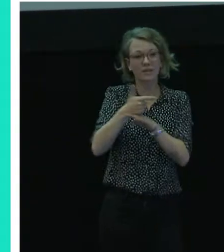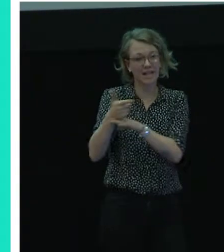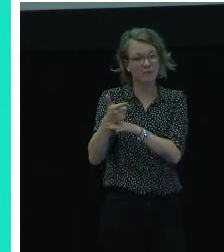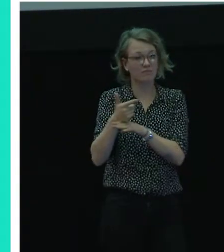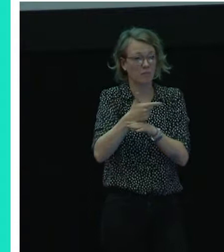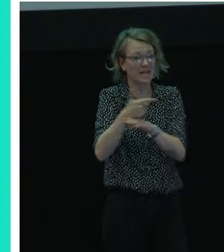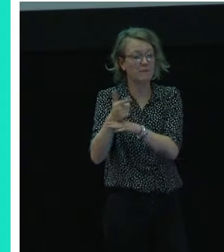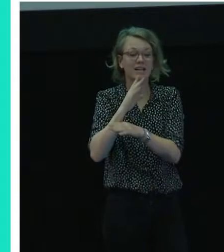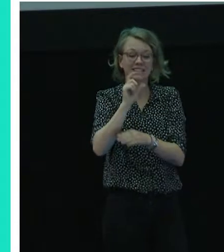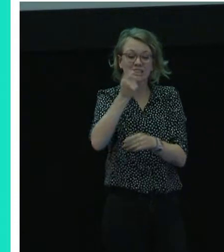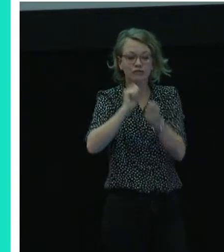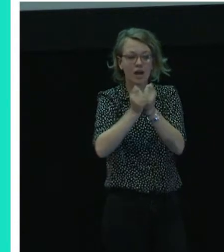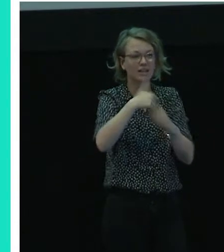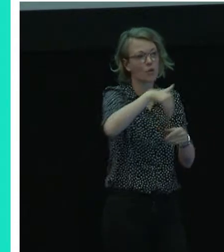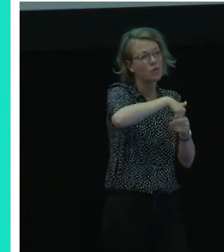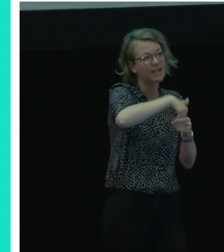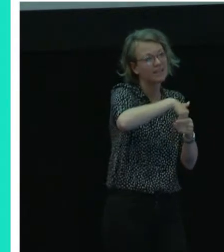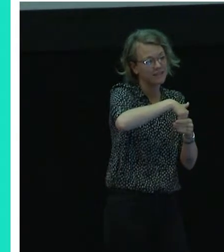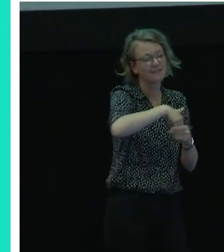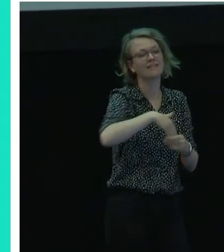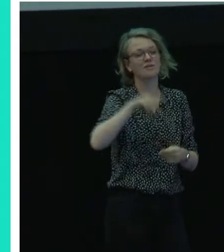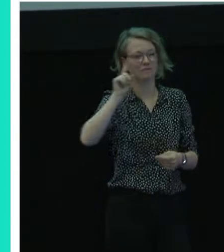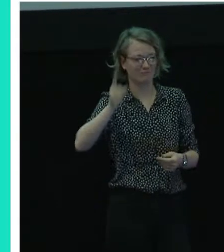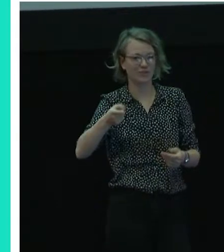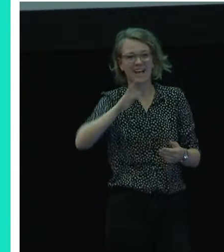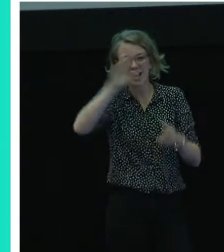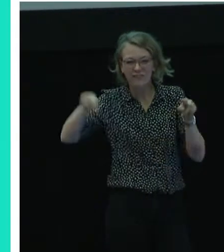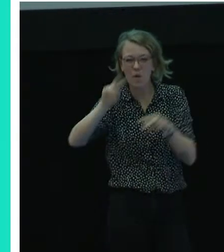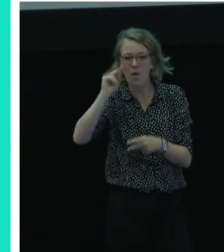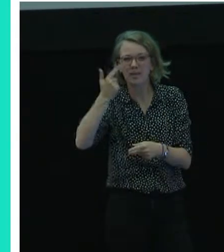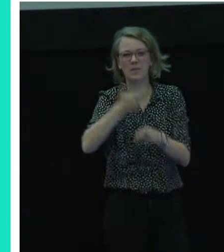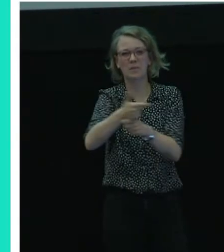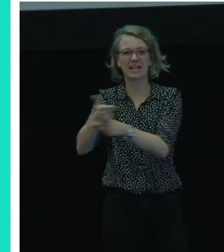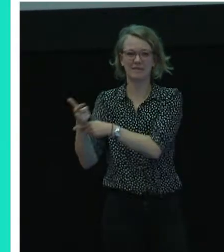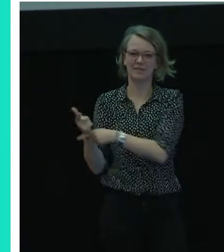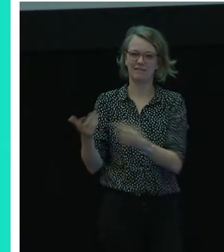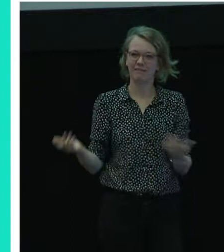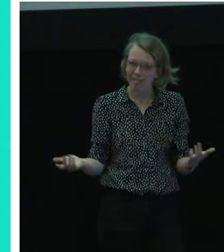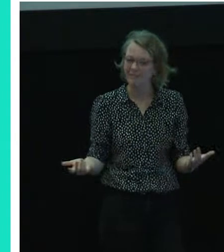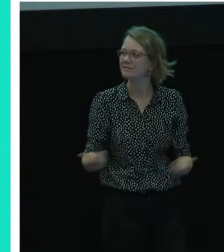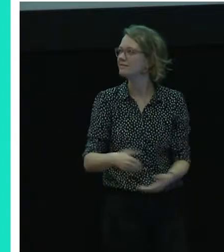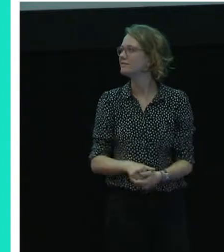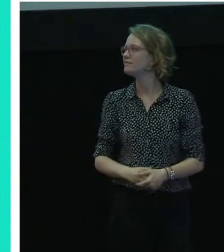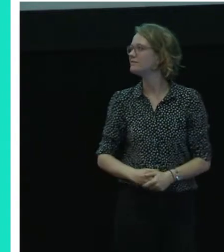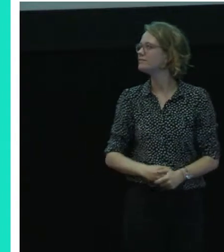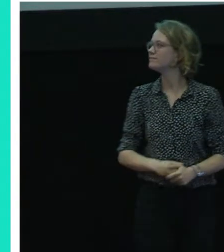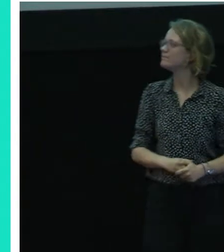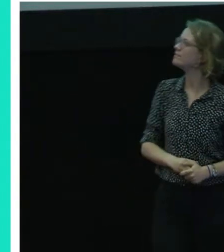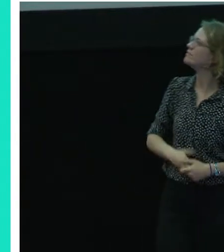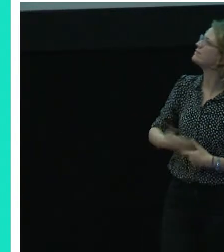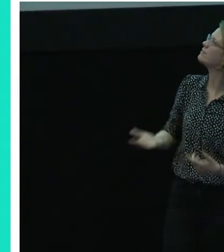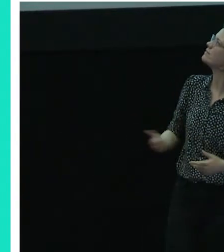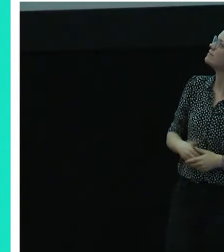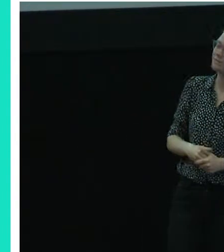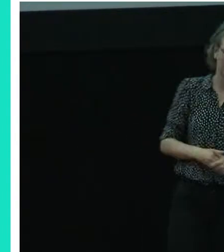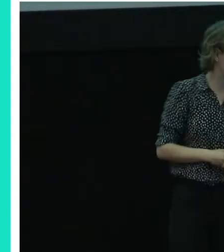money because you have to shoot the clip, and if something changes in the content, you need to reshoot the whole